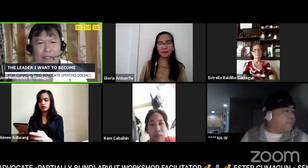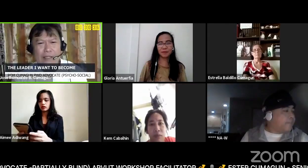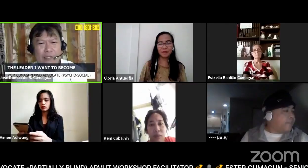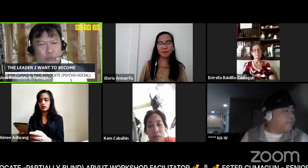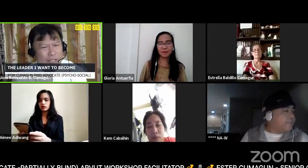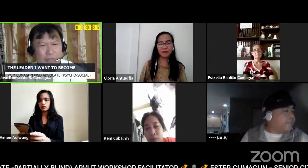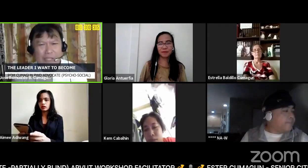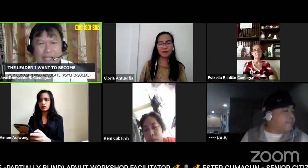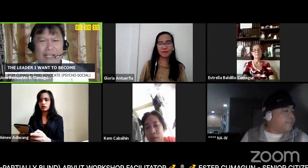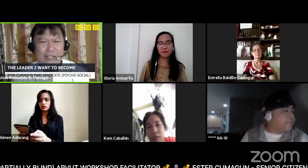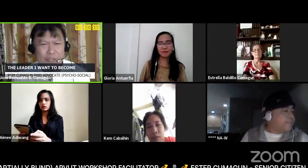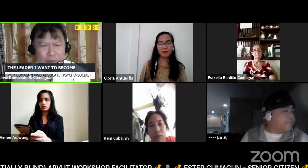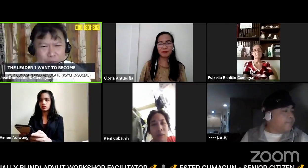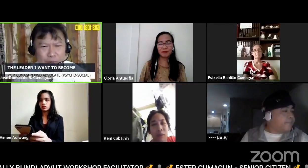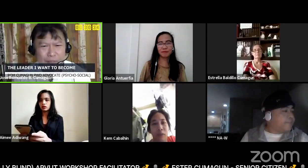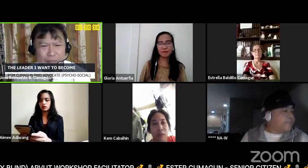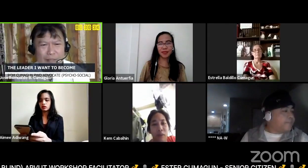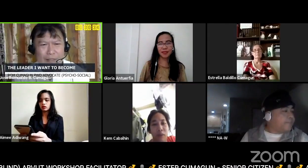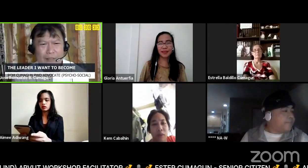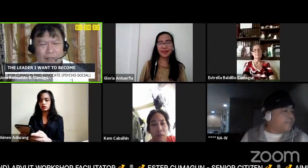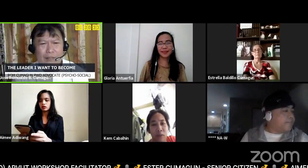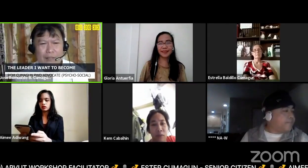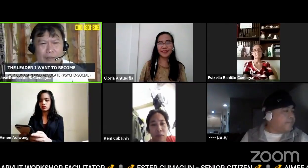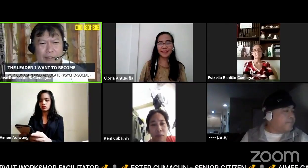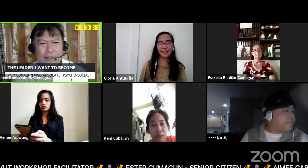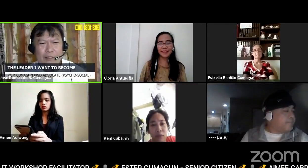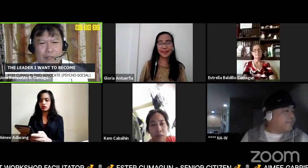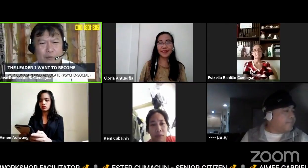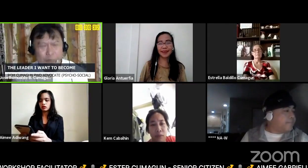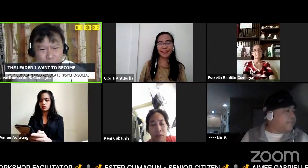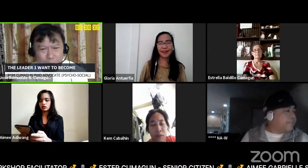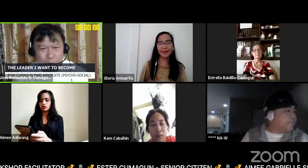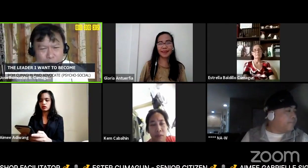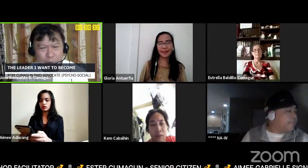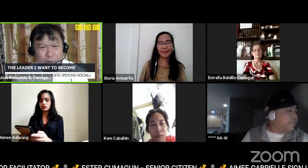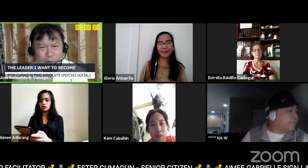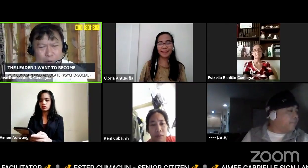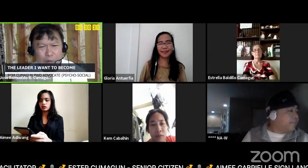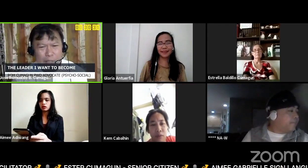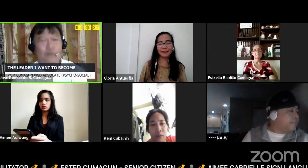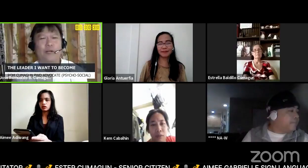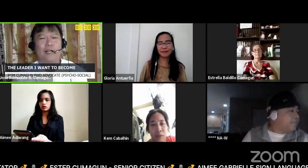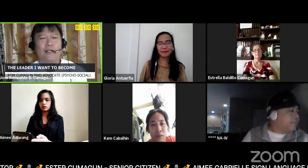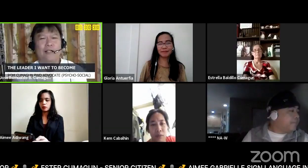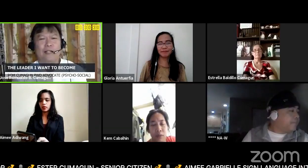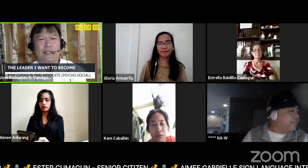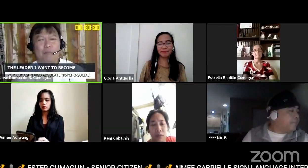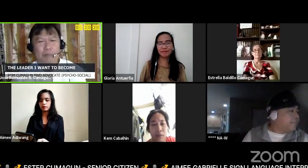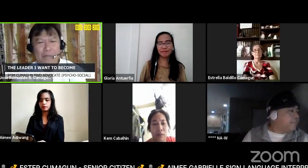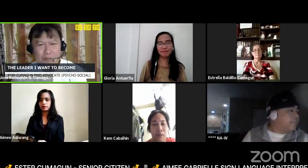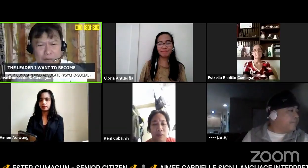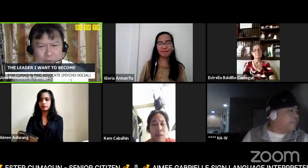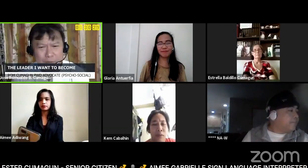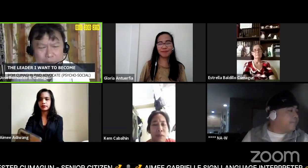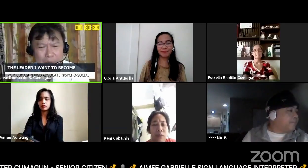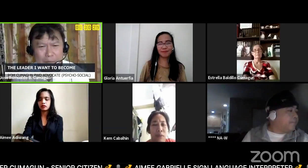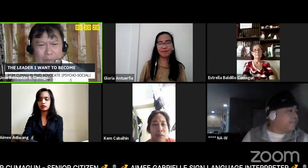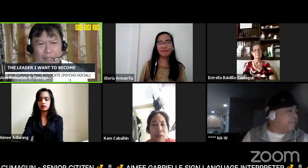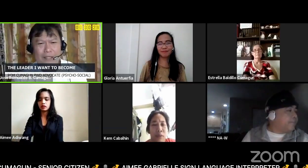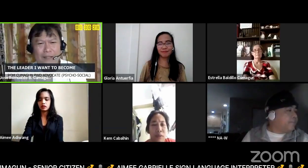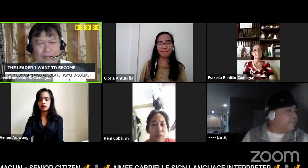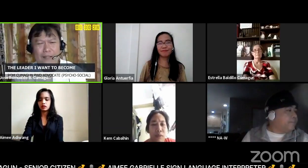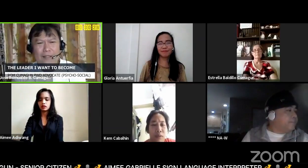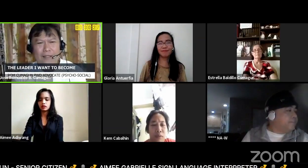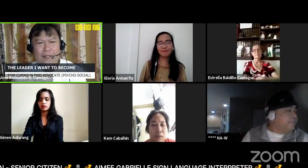disability shouldn't be an excuse to do what you are meant to